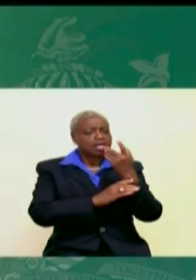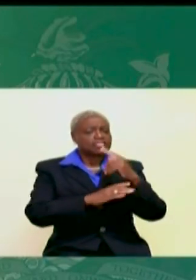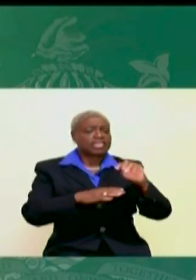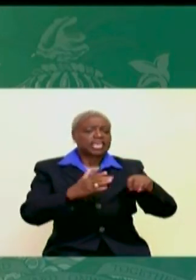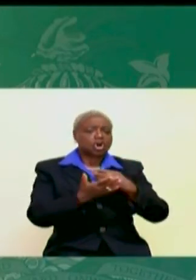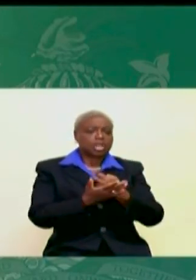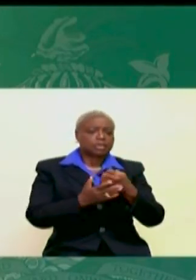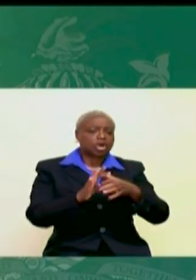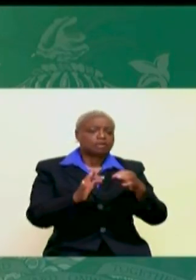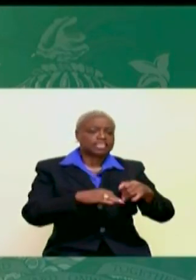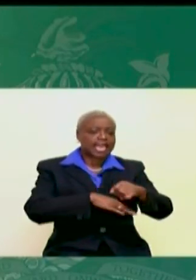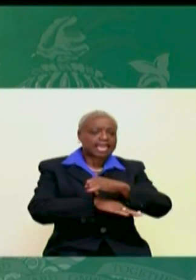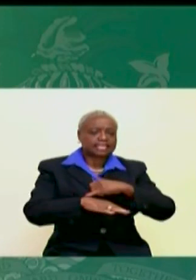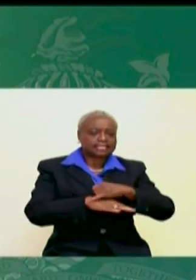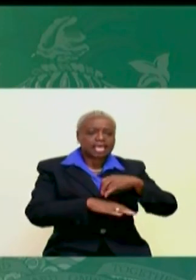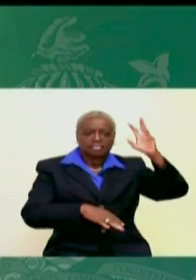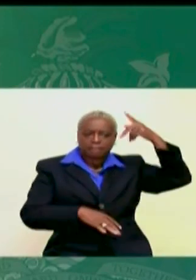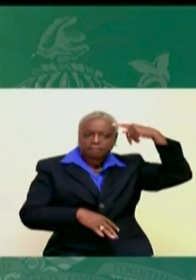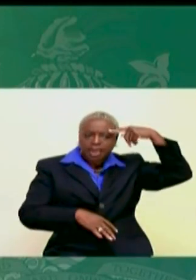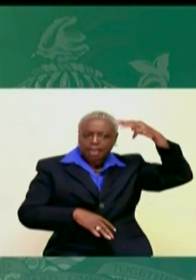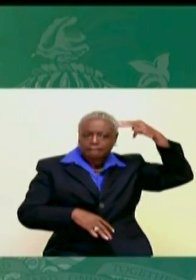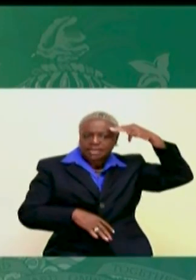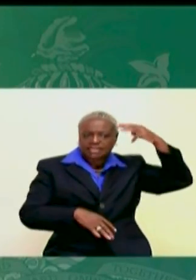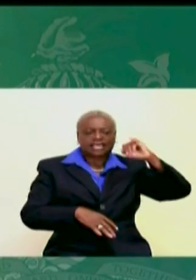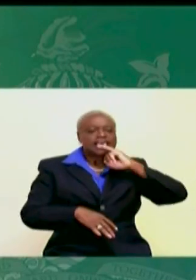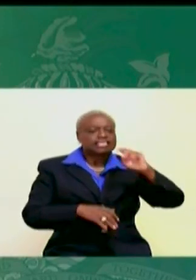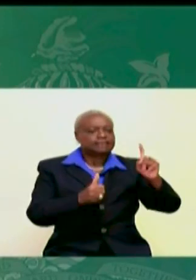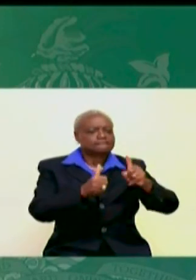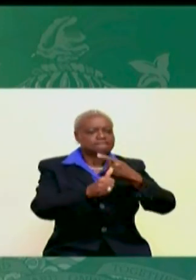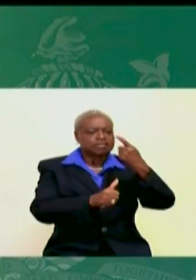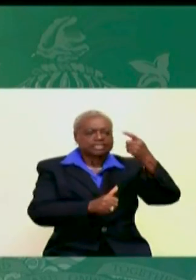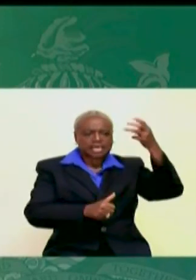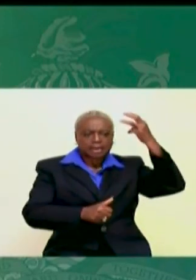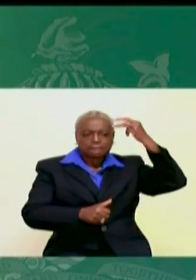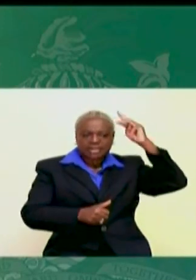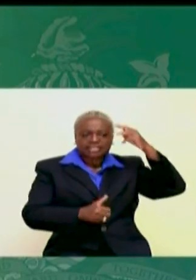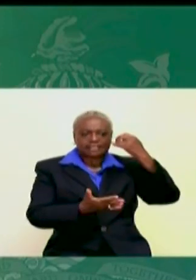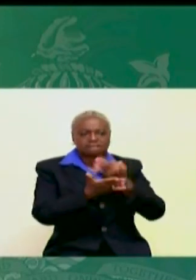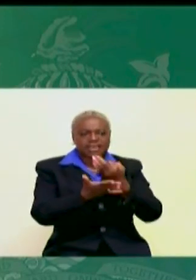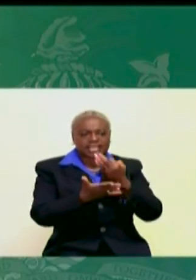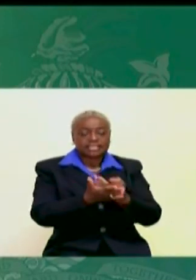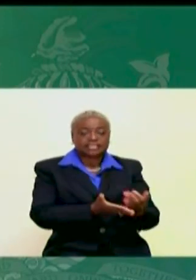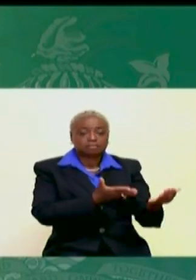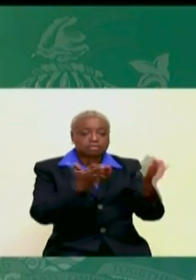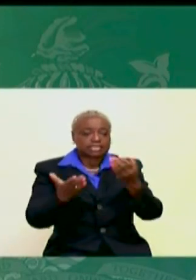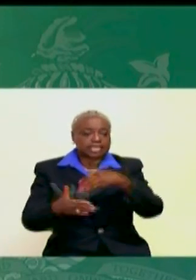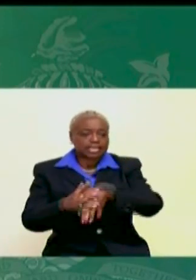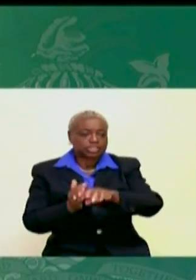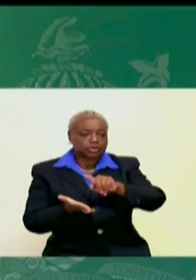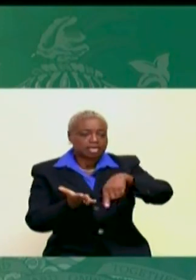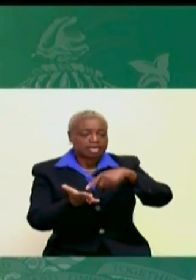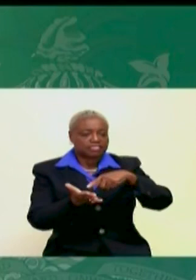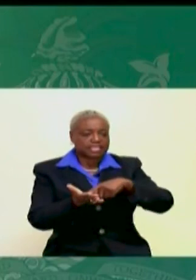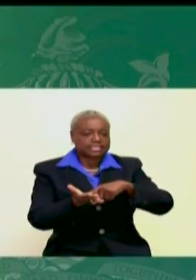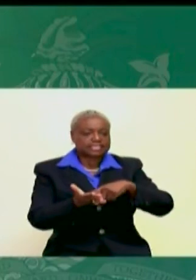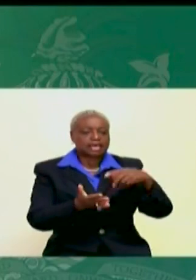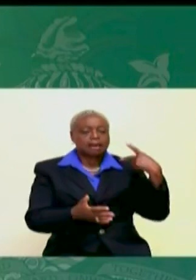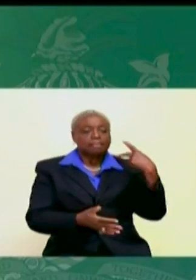The Prime Minister, the member for Cat Island, was the first Minister of Finance to bring that into this parliament, all the islands.